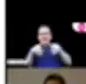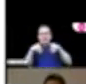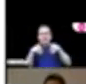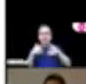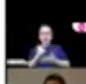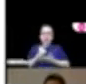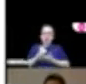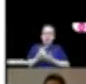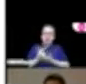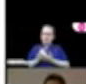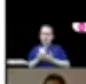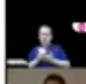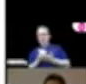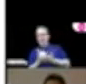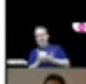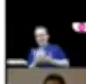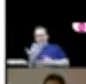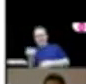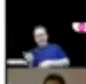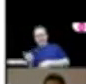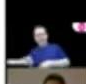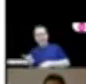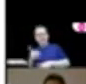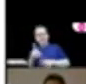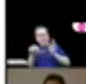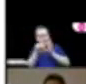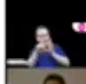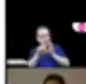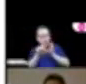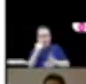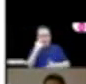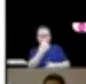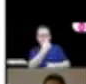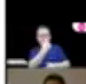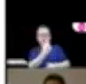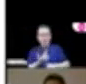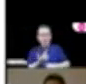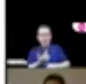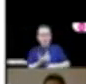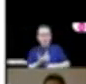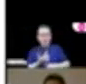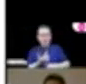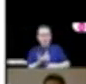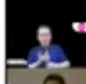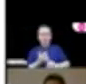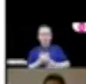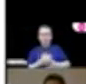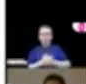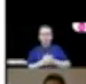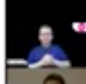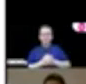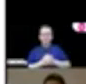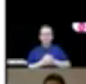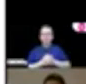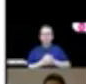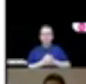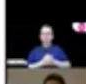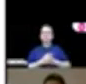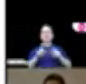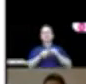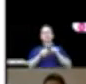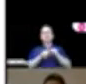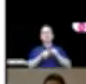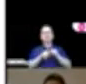like that, which is really difficult to prove until this day. And then on my left, the